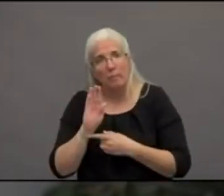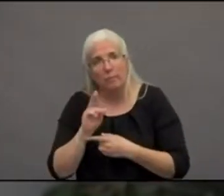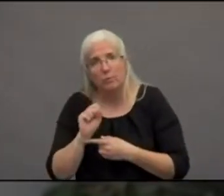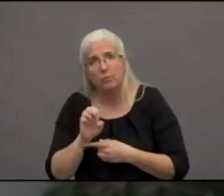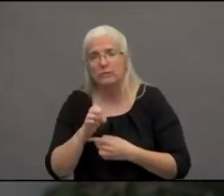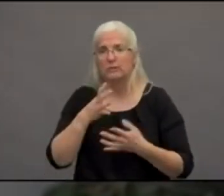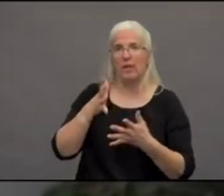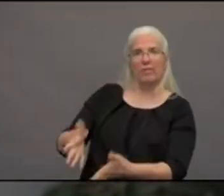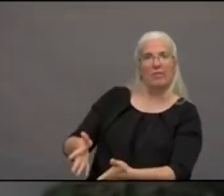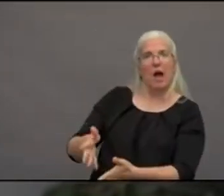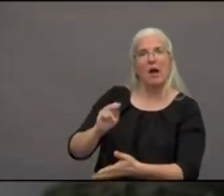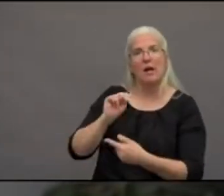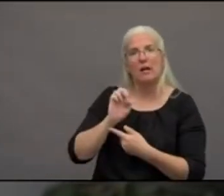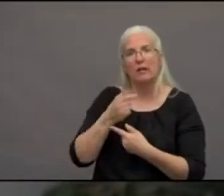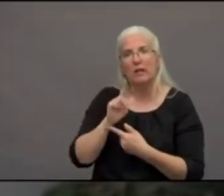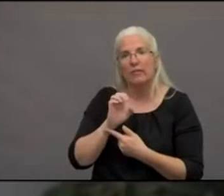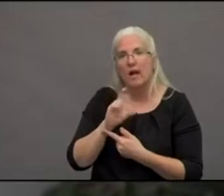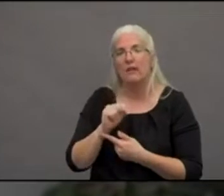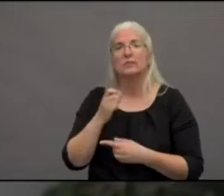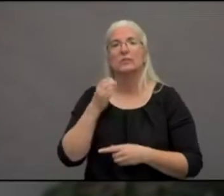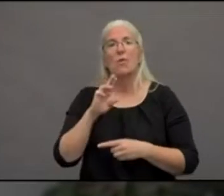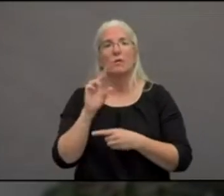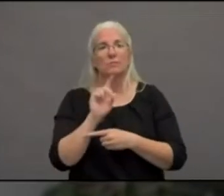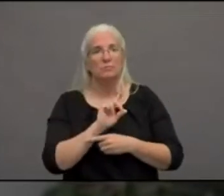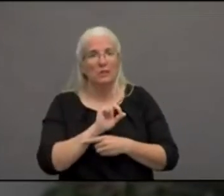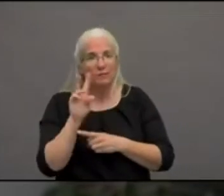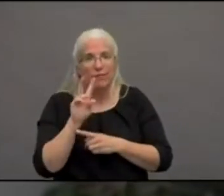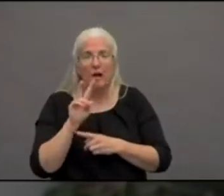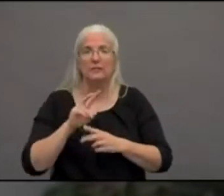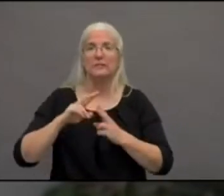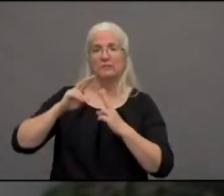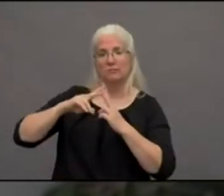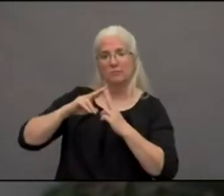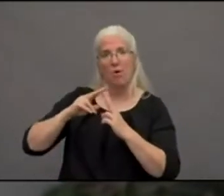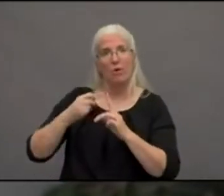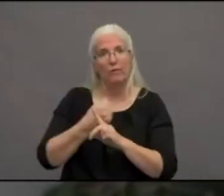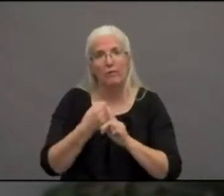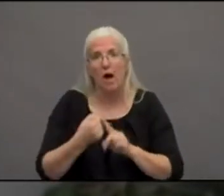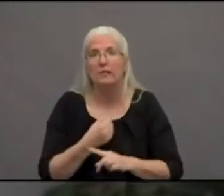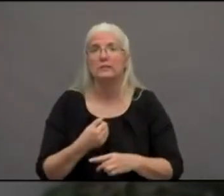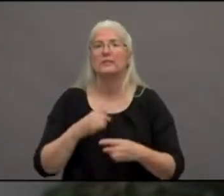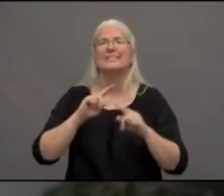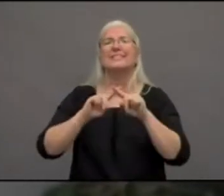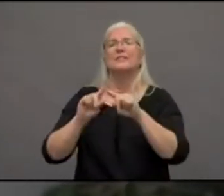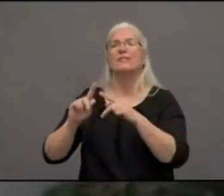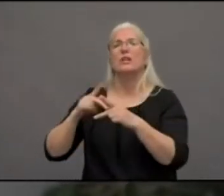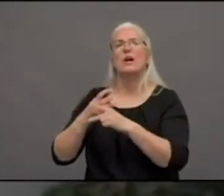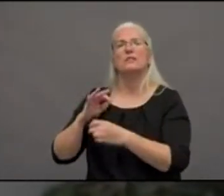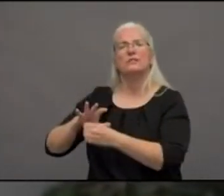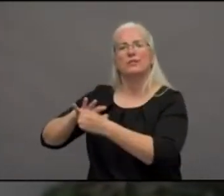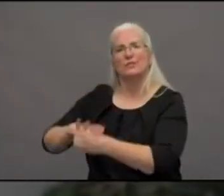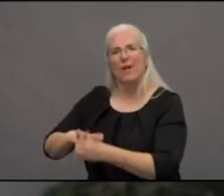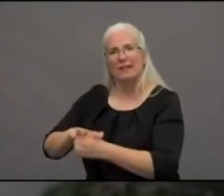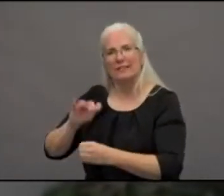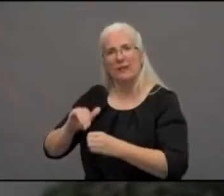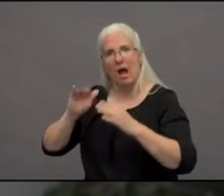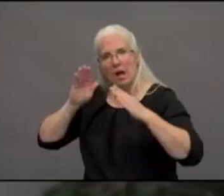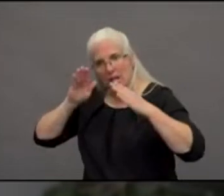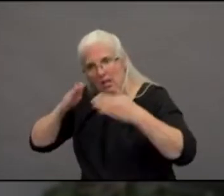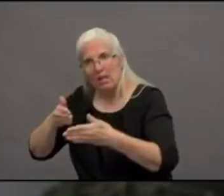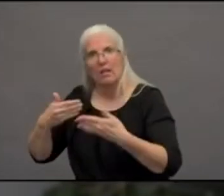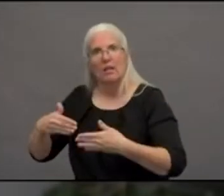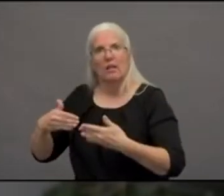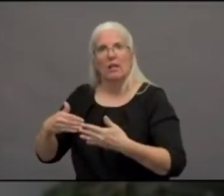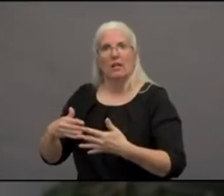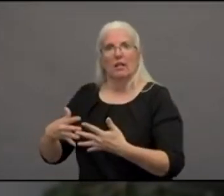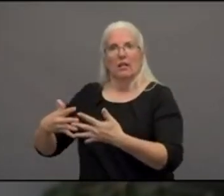partner violence. And those are stressors that we really need to pay significant attention to